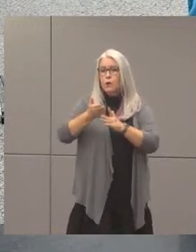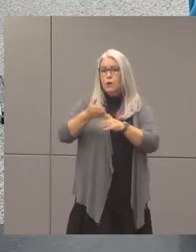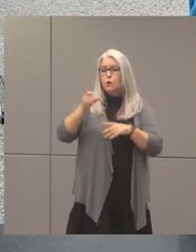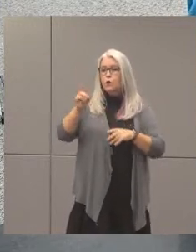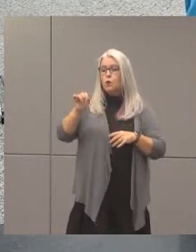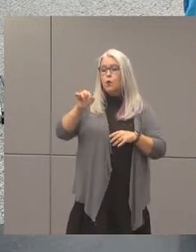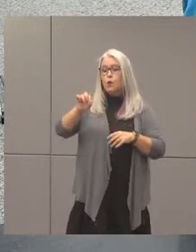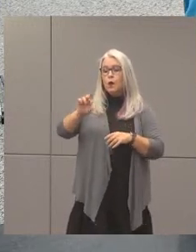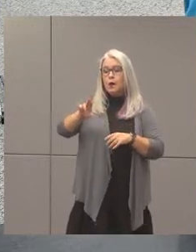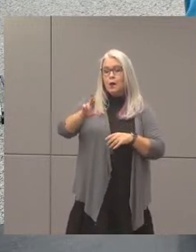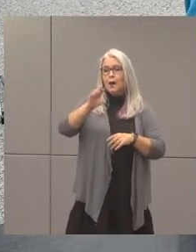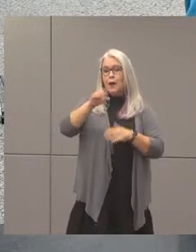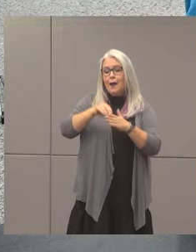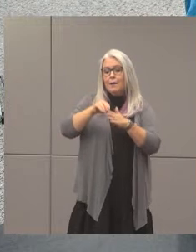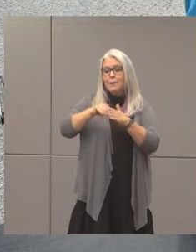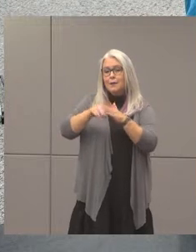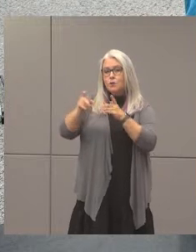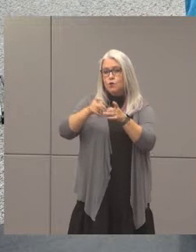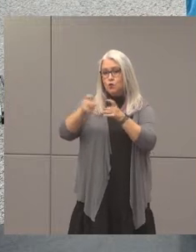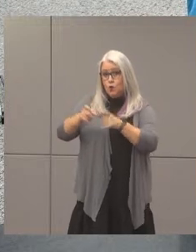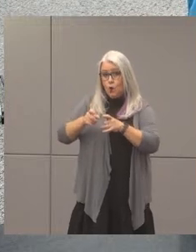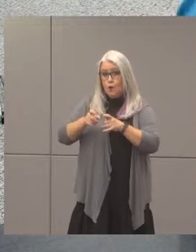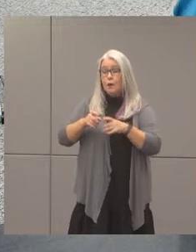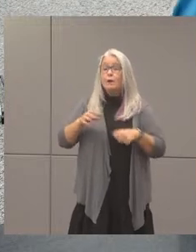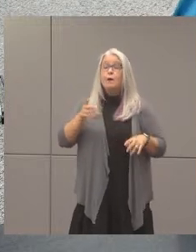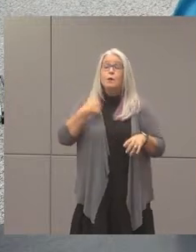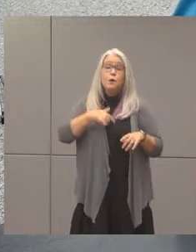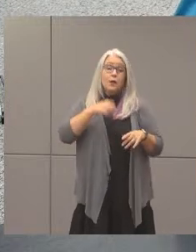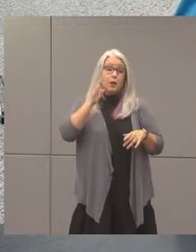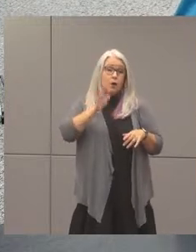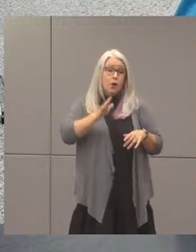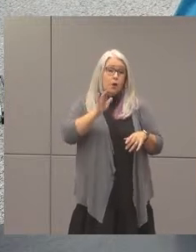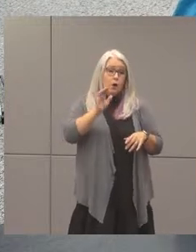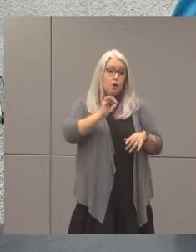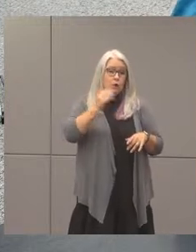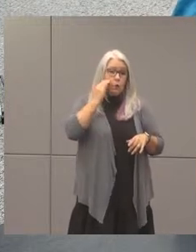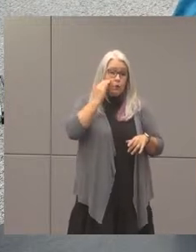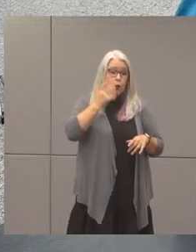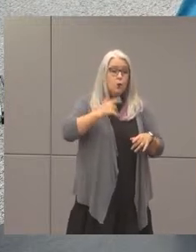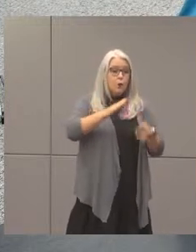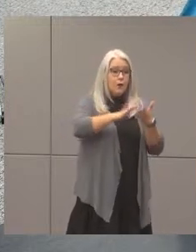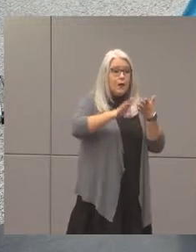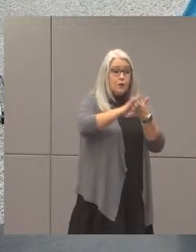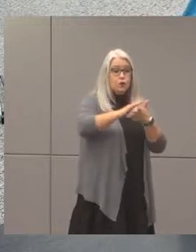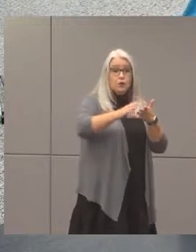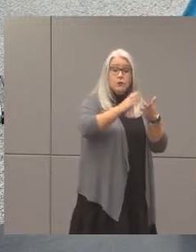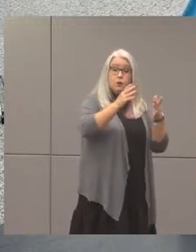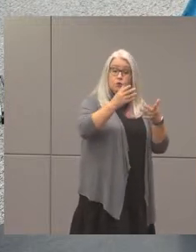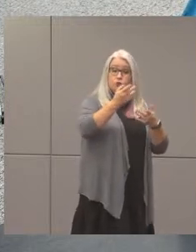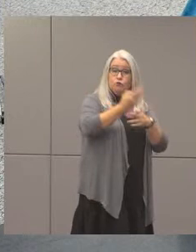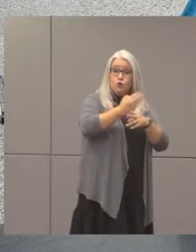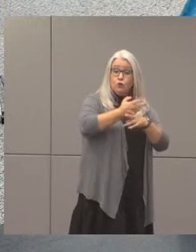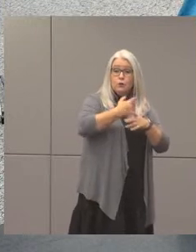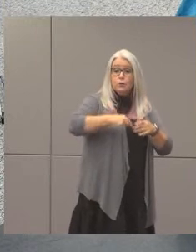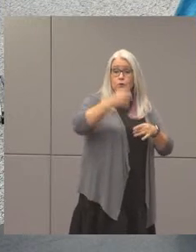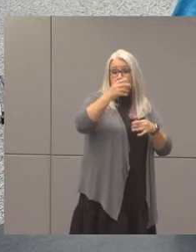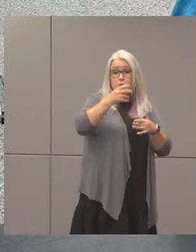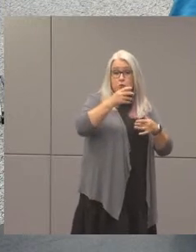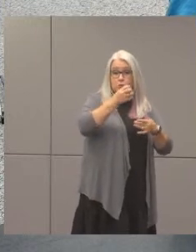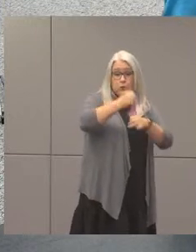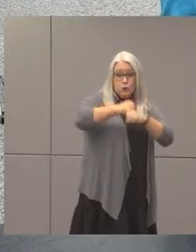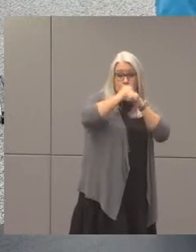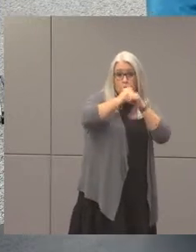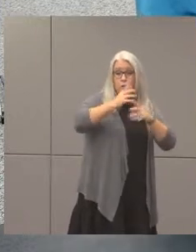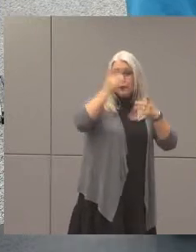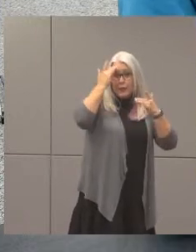control, but we also know that the college is looking for a security expert, and we would engage with them once they're brought